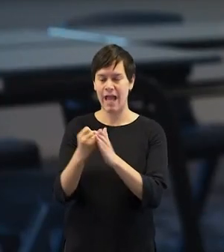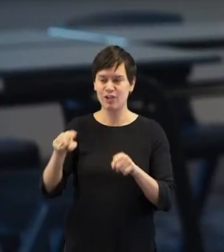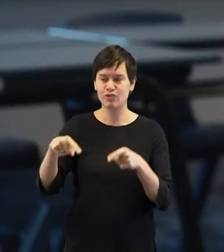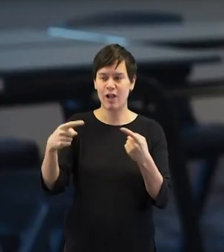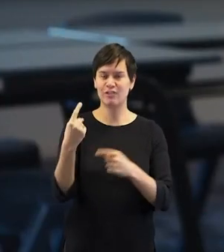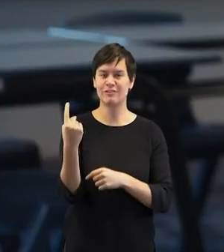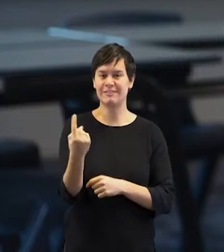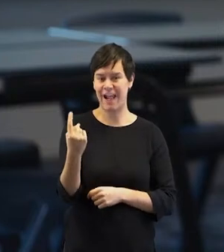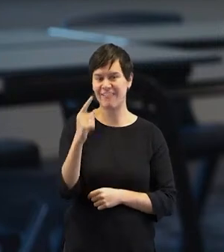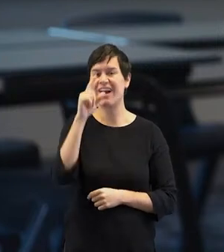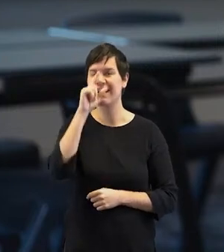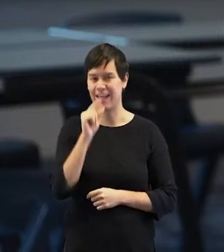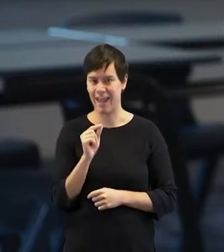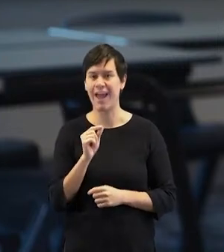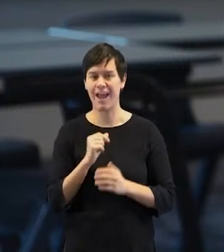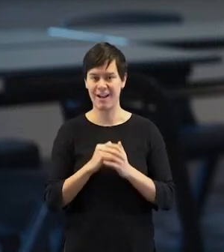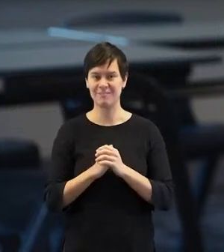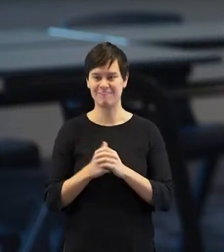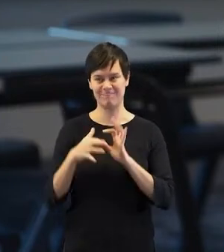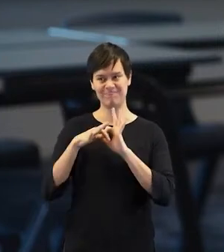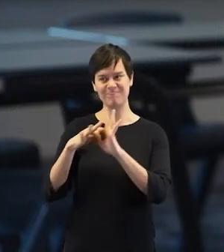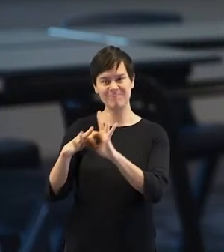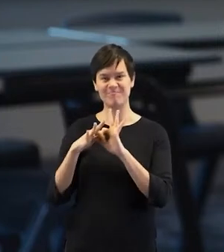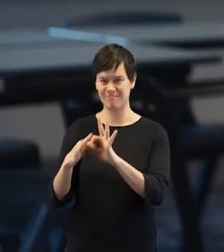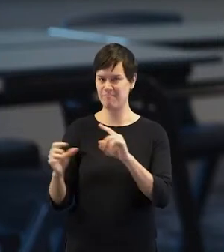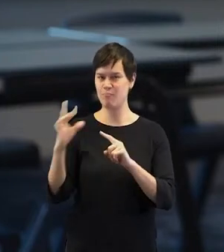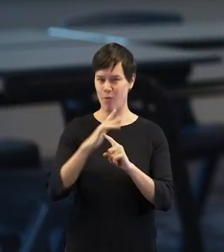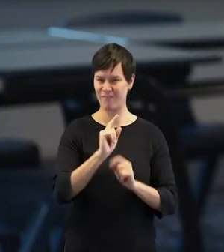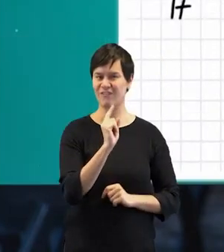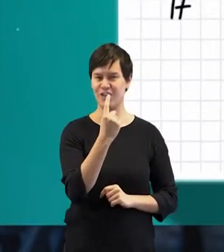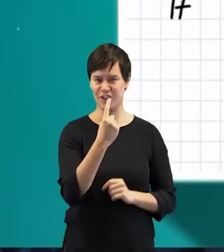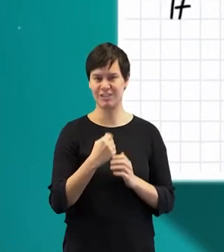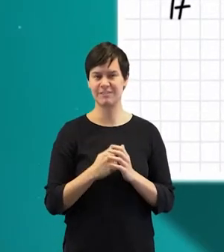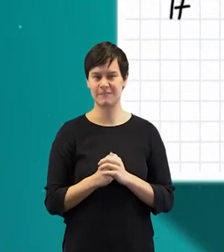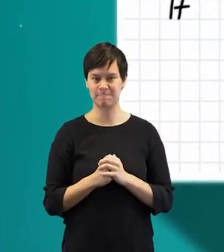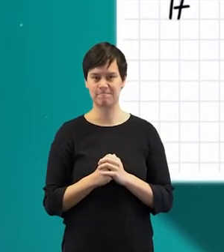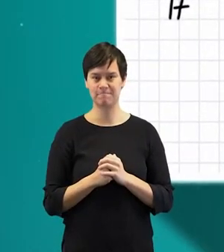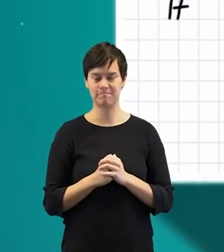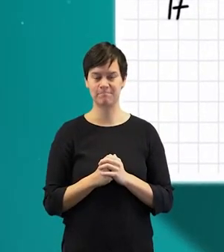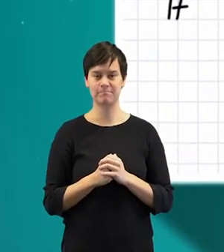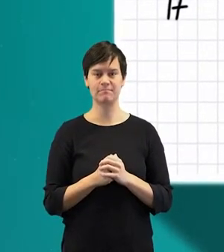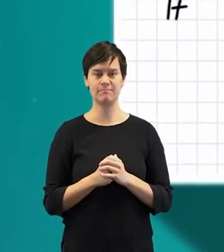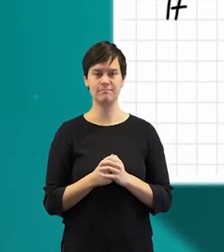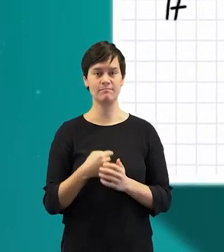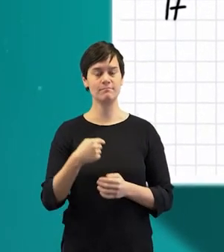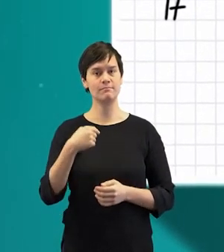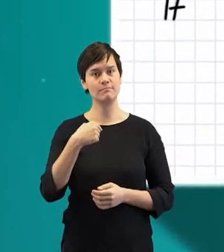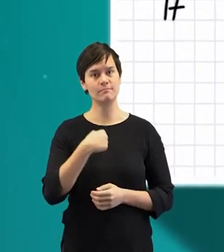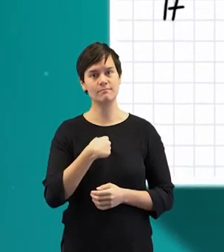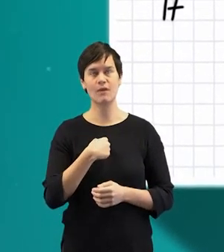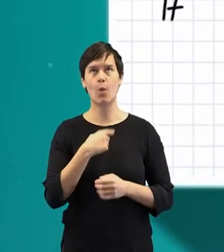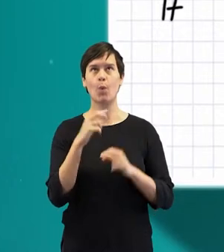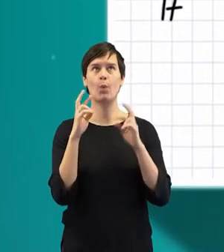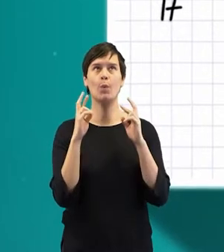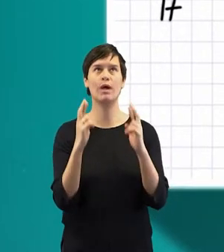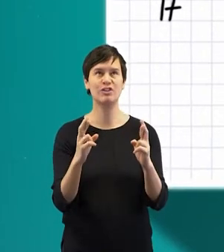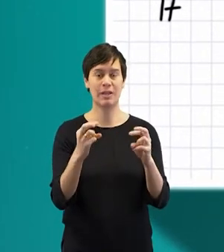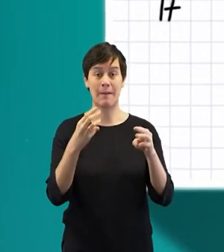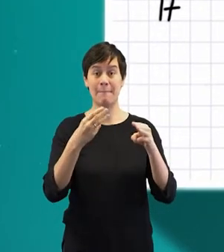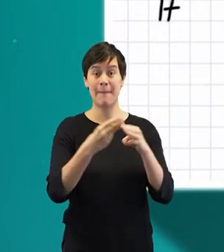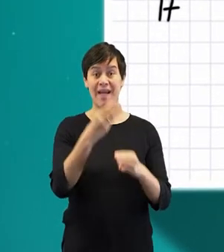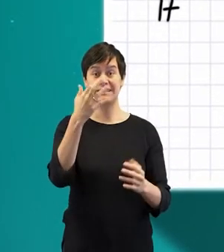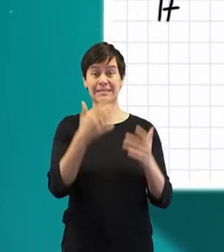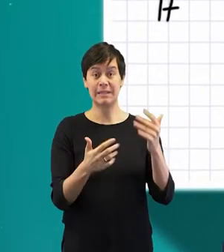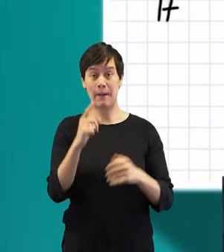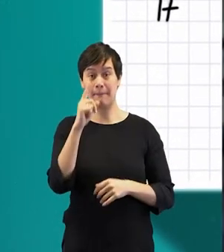push themselves unless that relationship's been formed to start with. We would love it if I could tell you that maths and